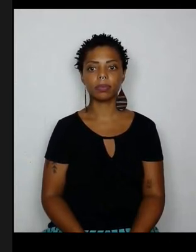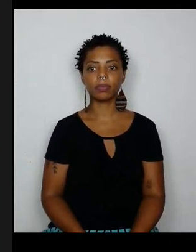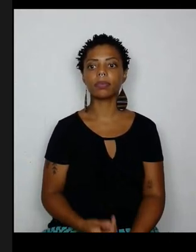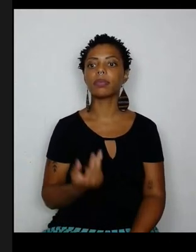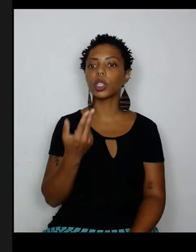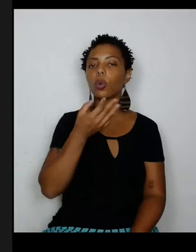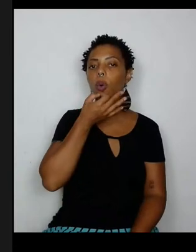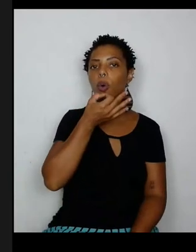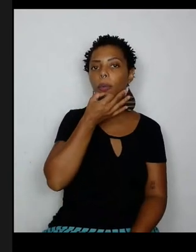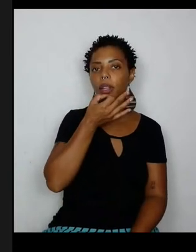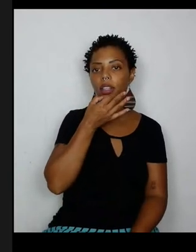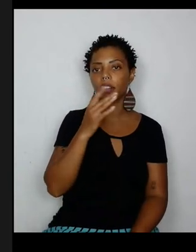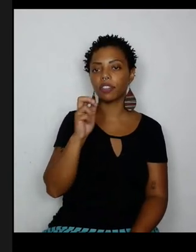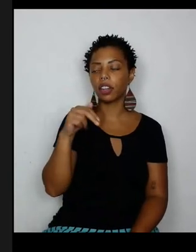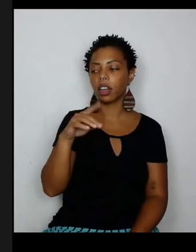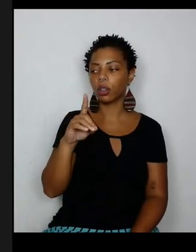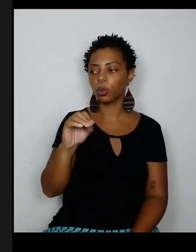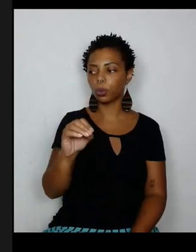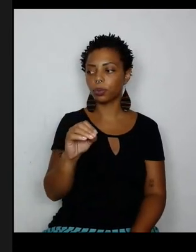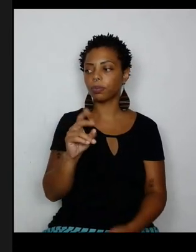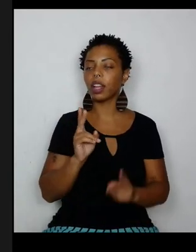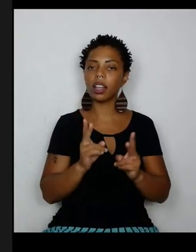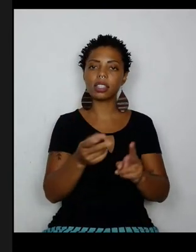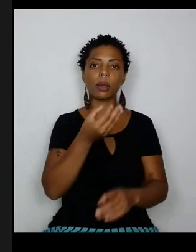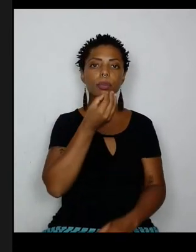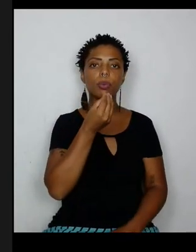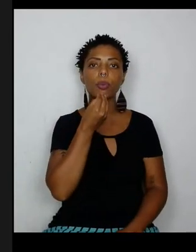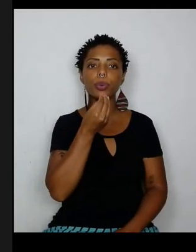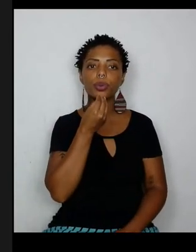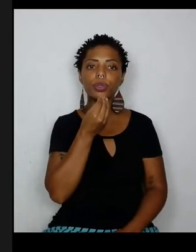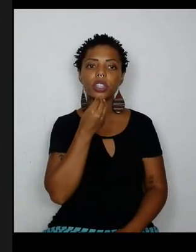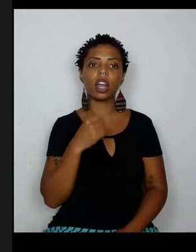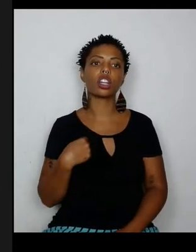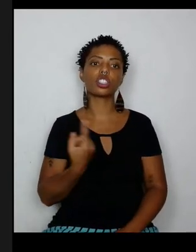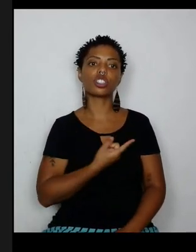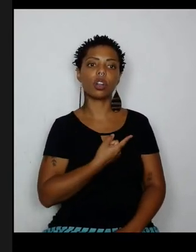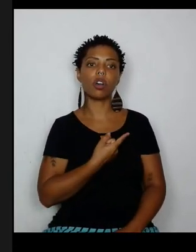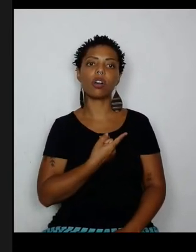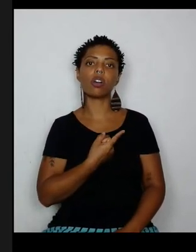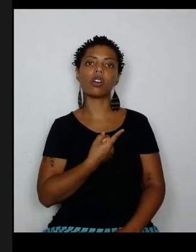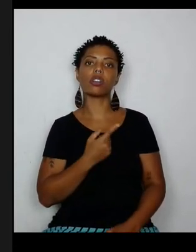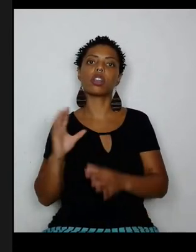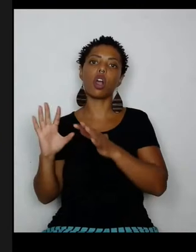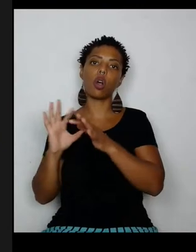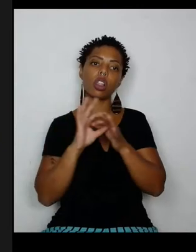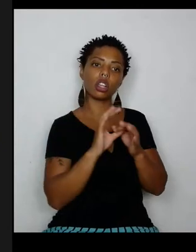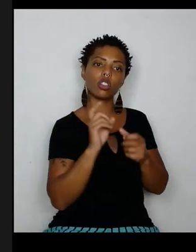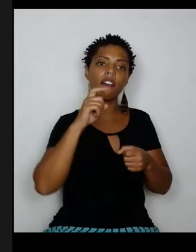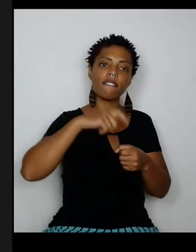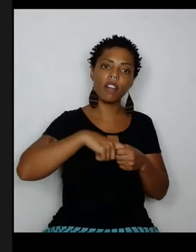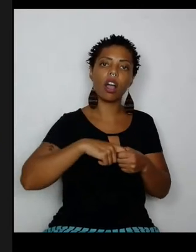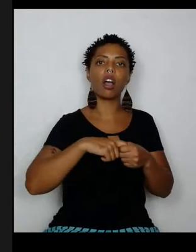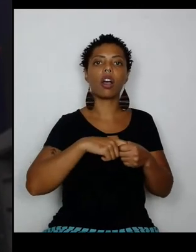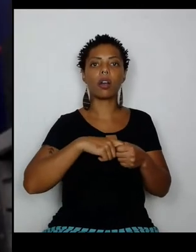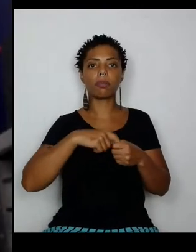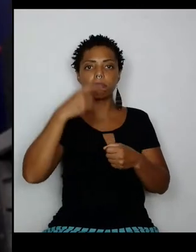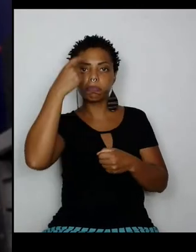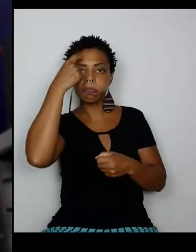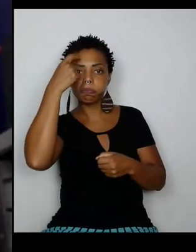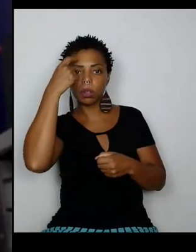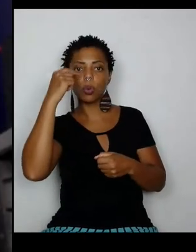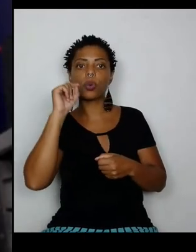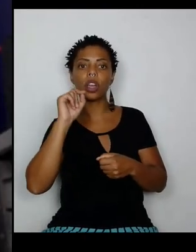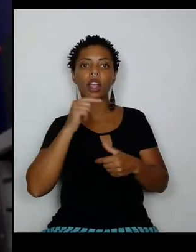well as fernando said i believe this is a great opportunity for us to sort of